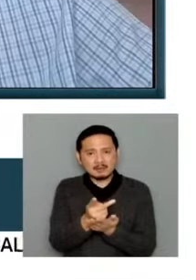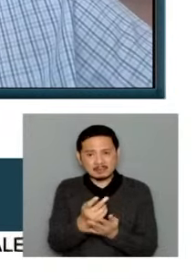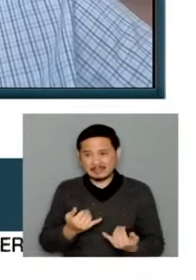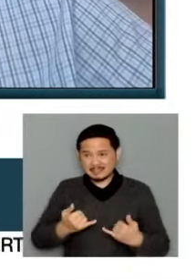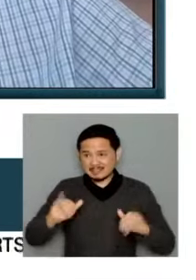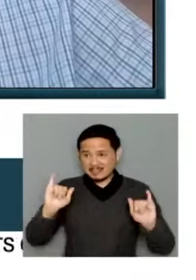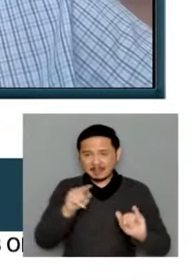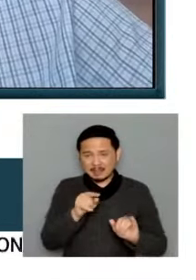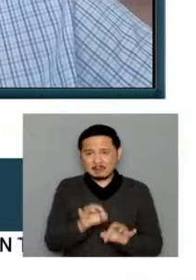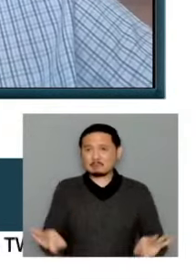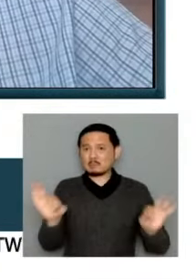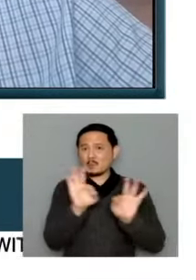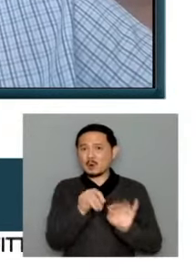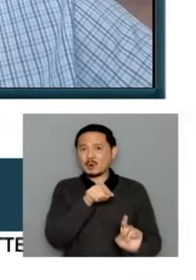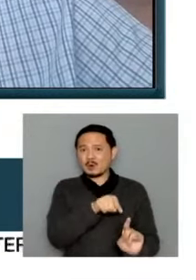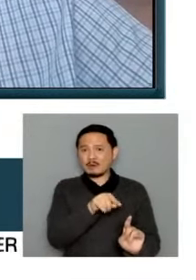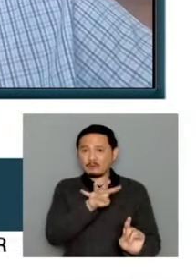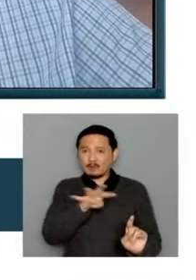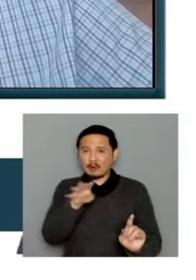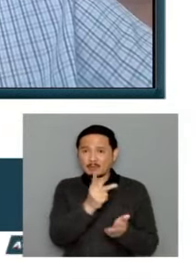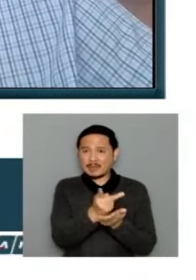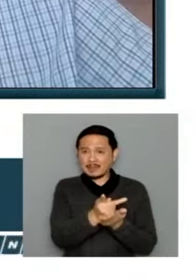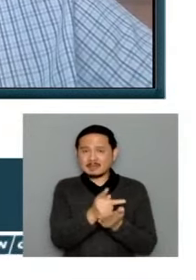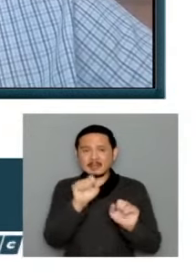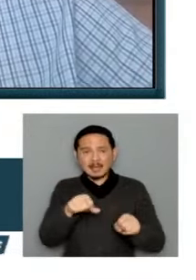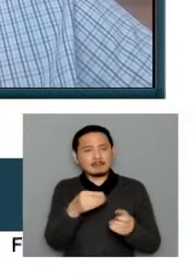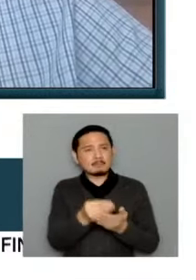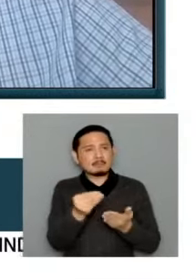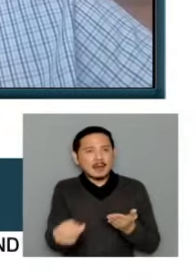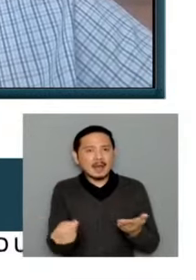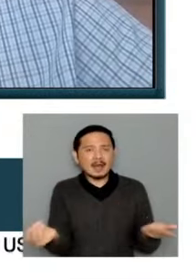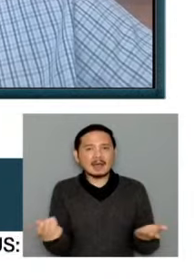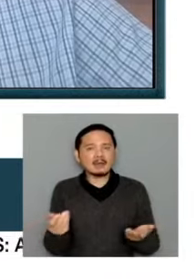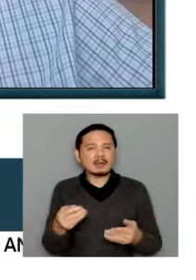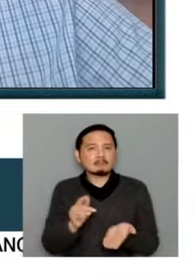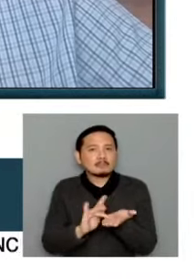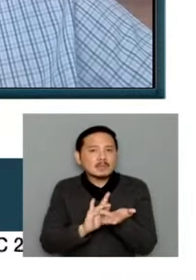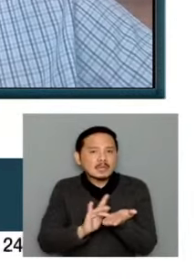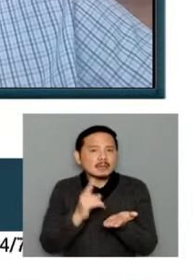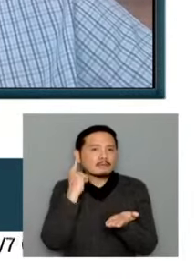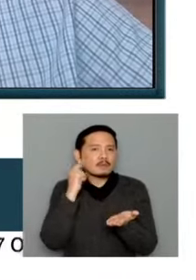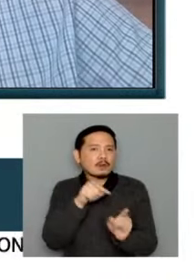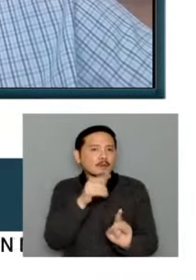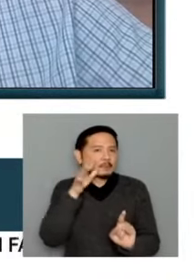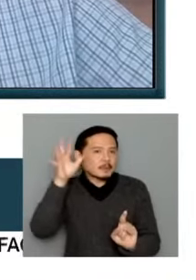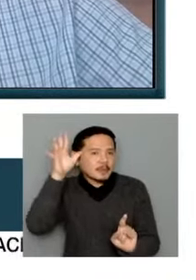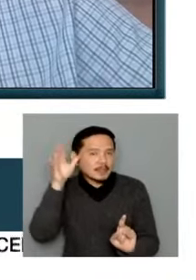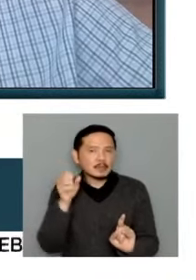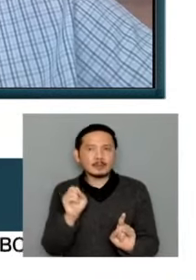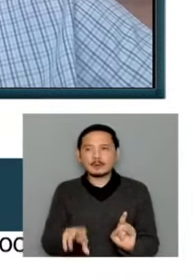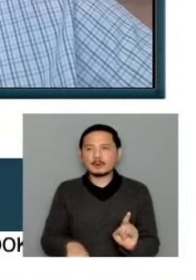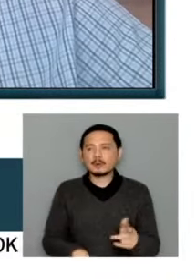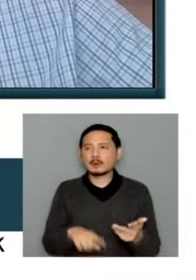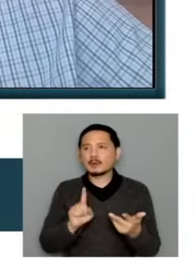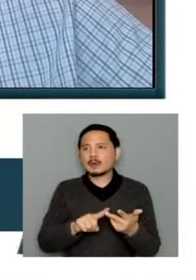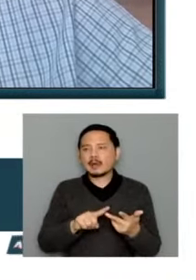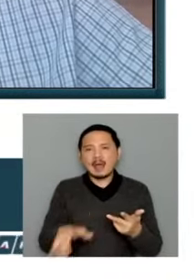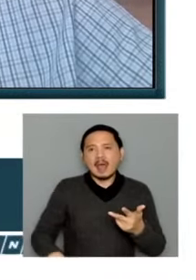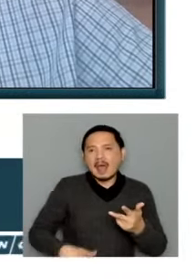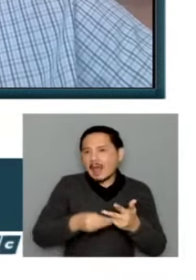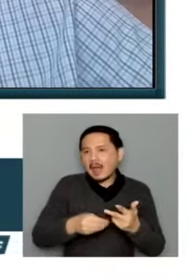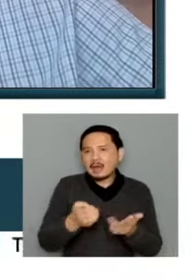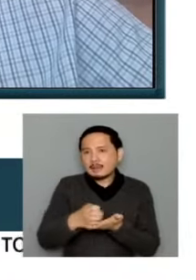pesos that could go into probably maintenance meds of my parents or additional expenditure for